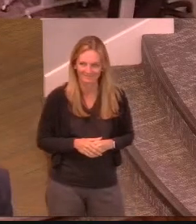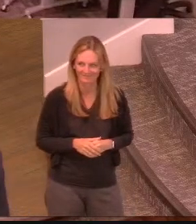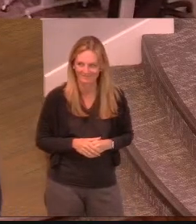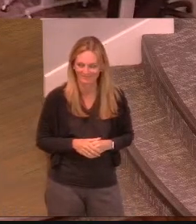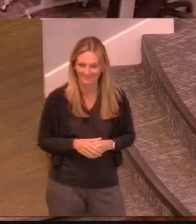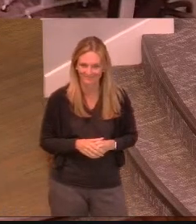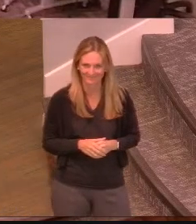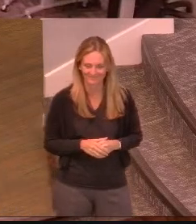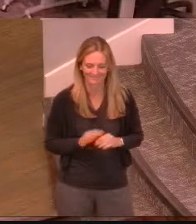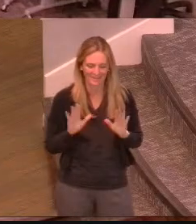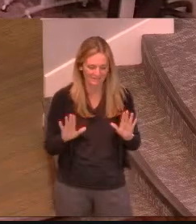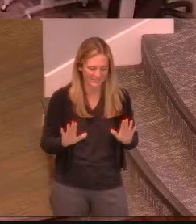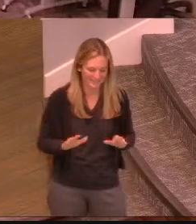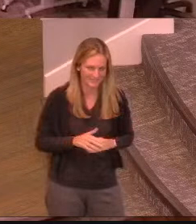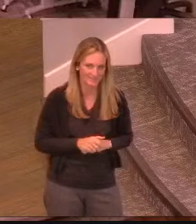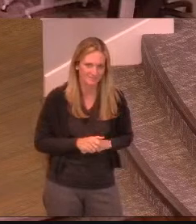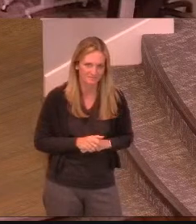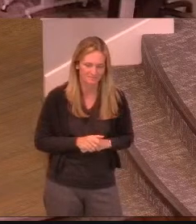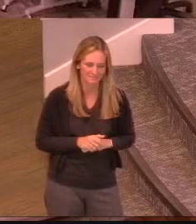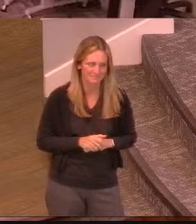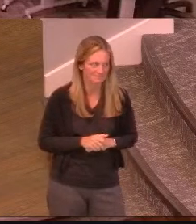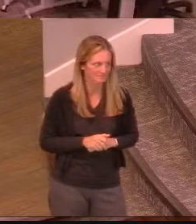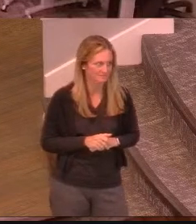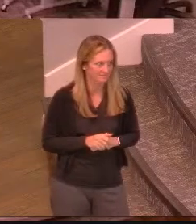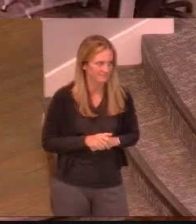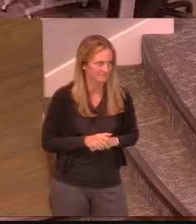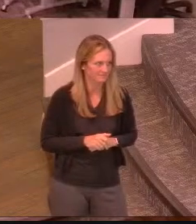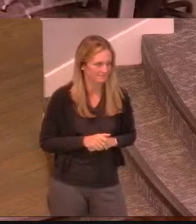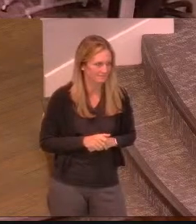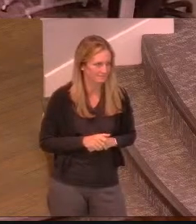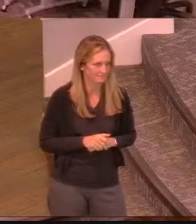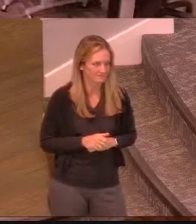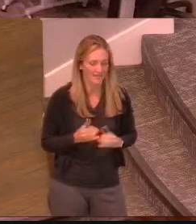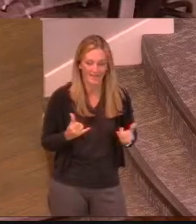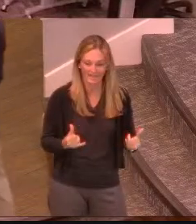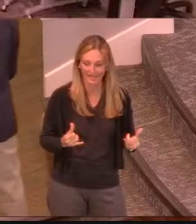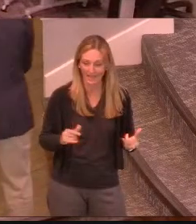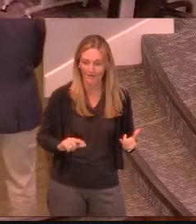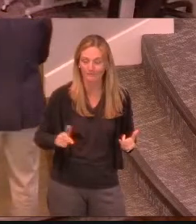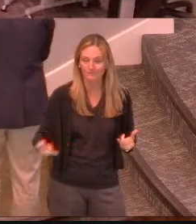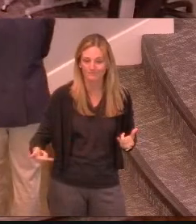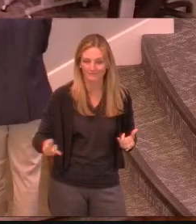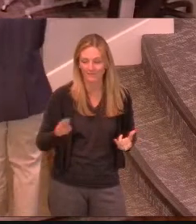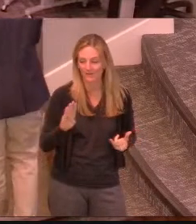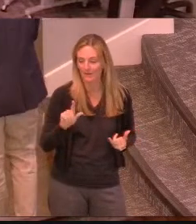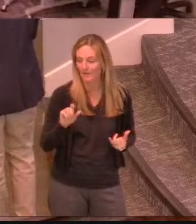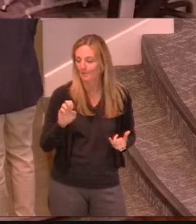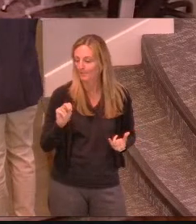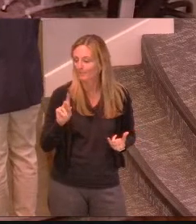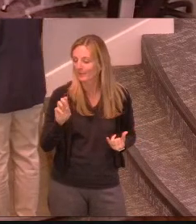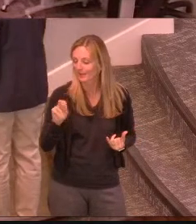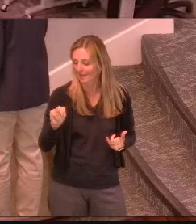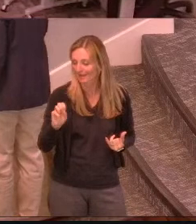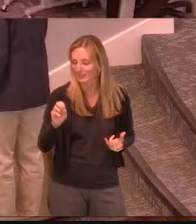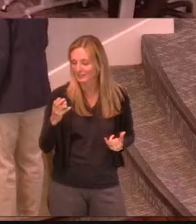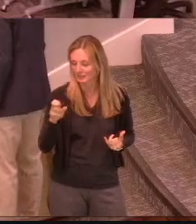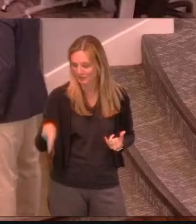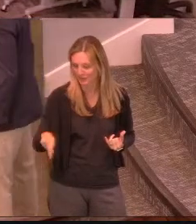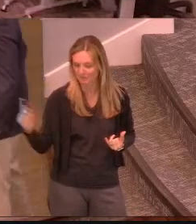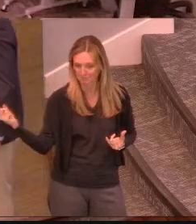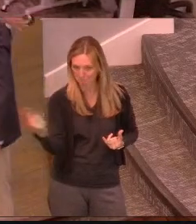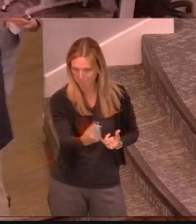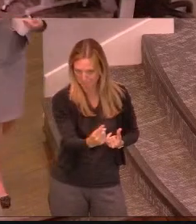Now, Fantastic. perfect timing. We now have Dr. Blankenship who can answer your question as well as others.